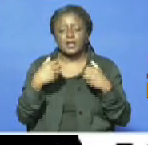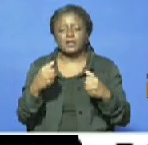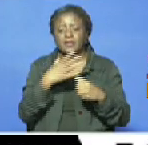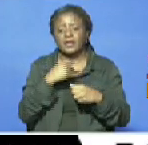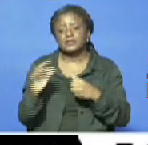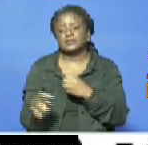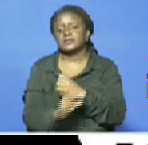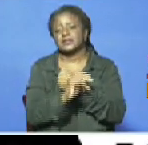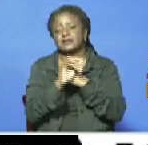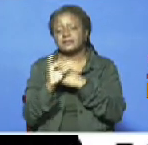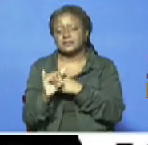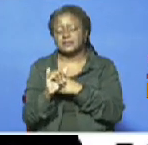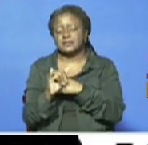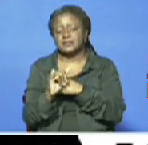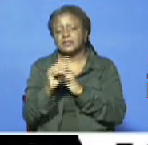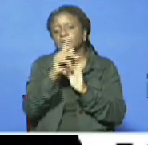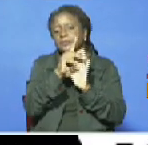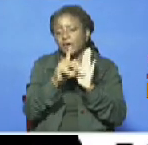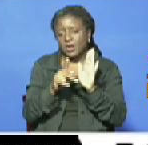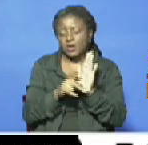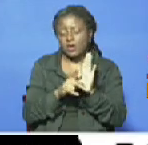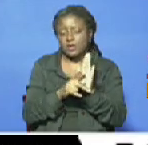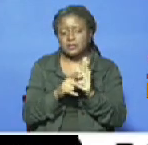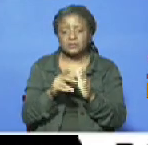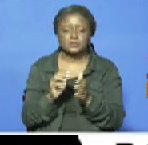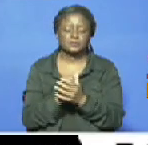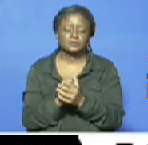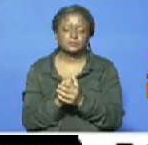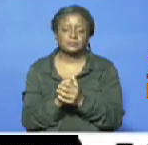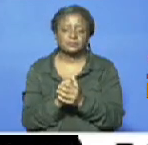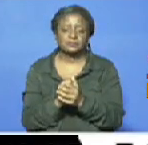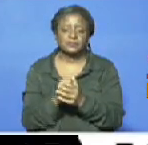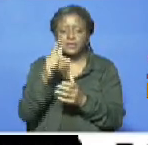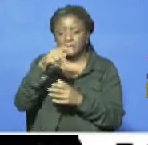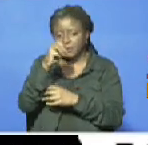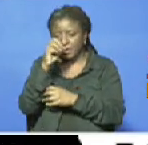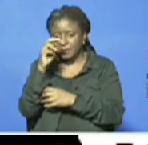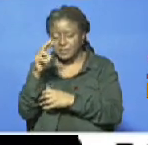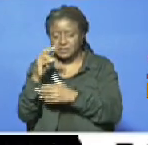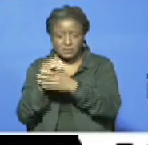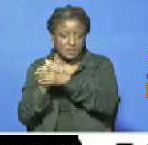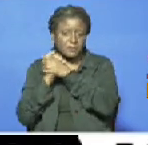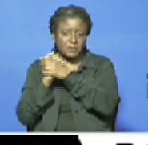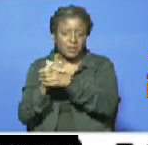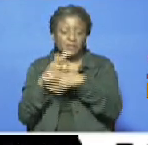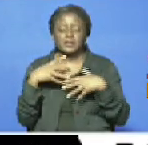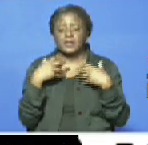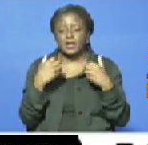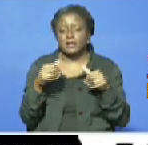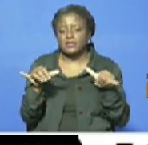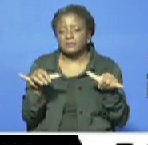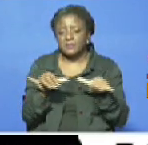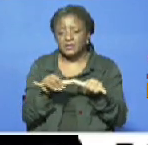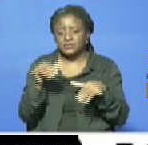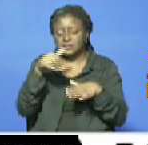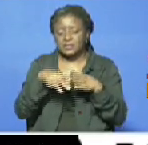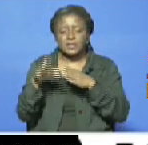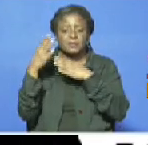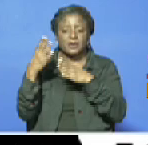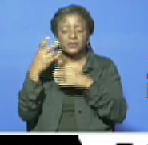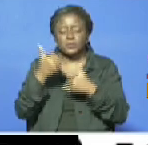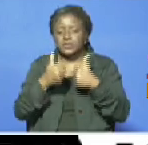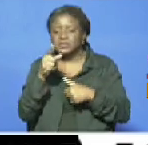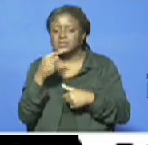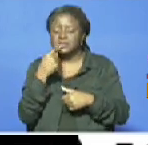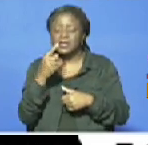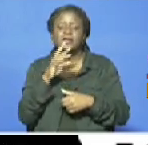safety protocols. Our Betty Thompson-Moss has more. The Prime Minister applauded the health measures in the Bahamas, which he